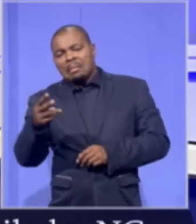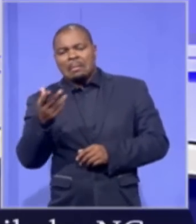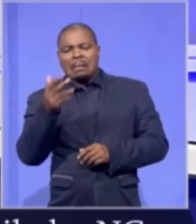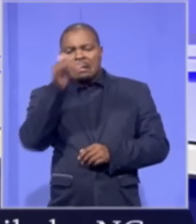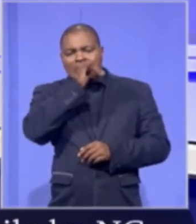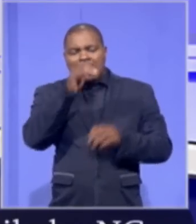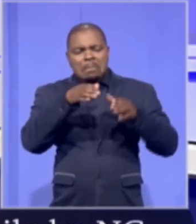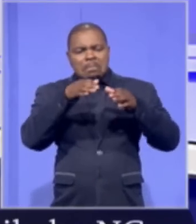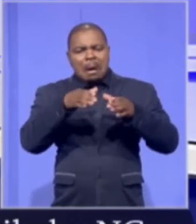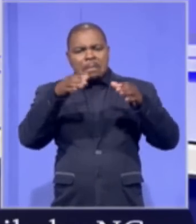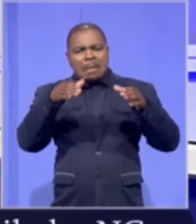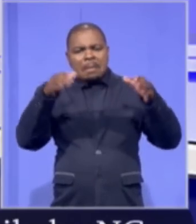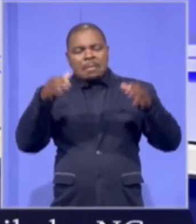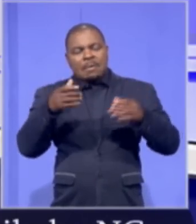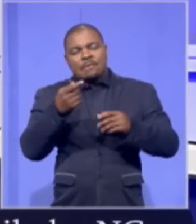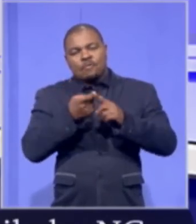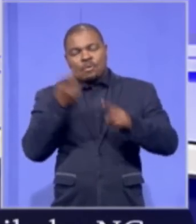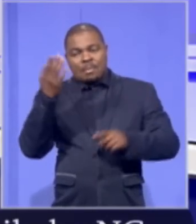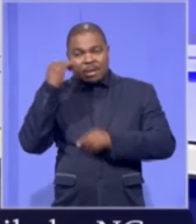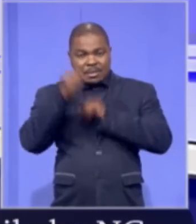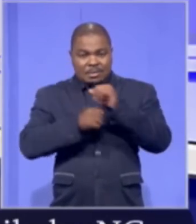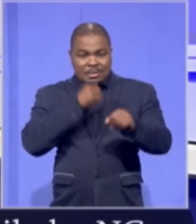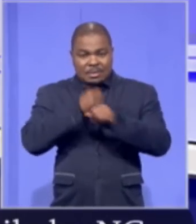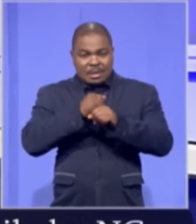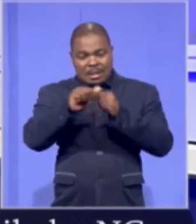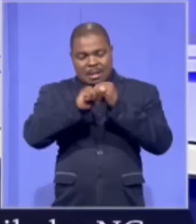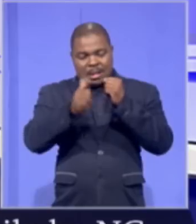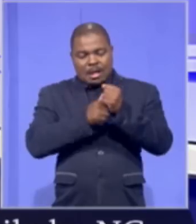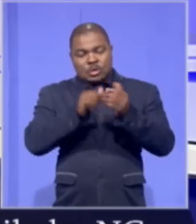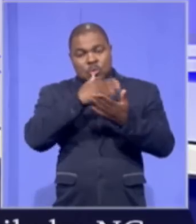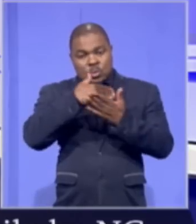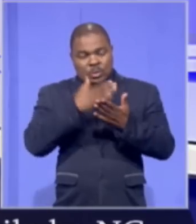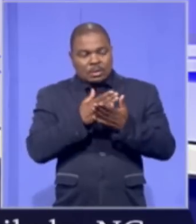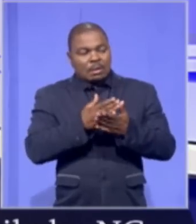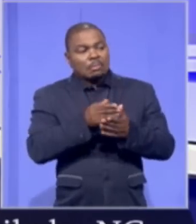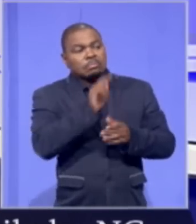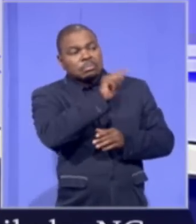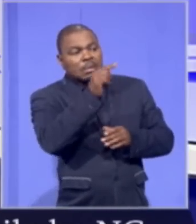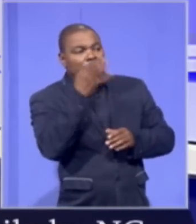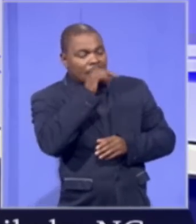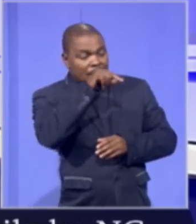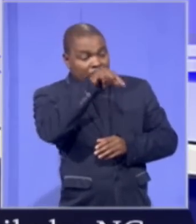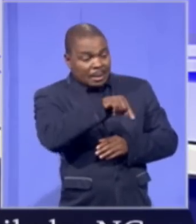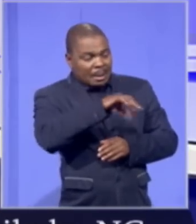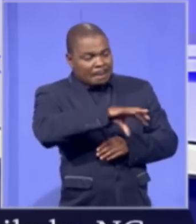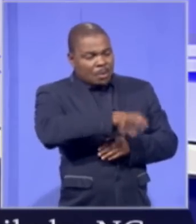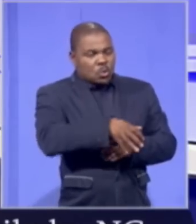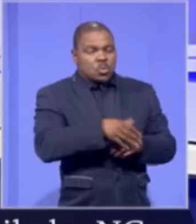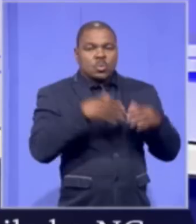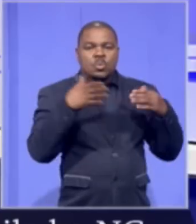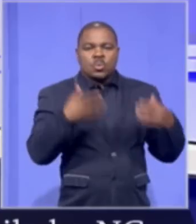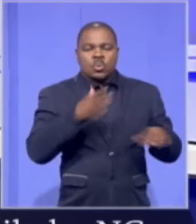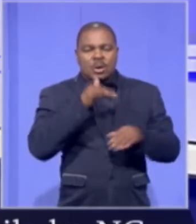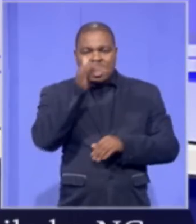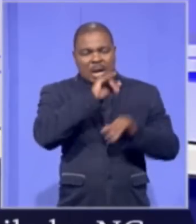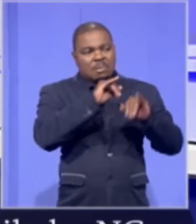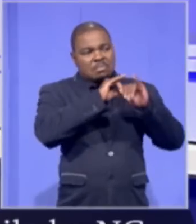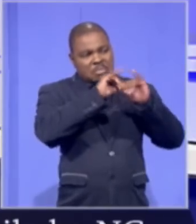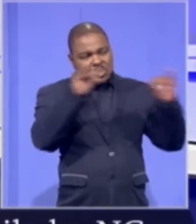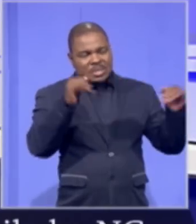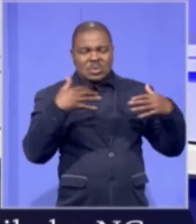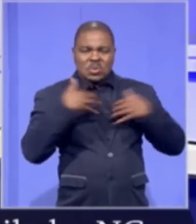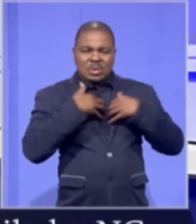bosenyi mo kotareng ya mafelelo ya ngwaga, batšeakarolo ba re bosenyi ka profenseng bo tšwela pele go batlhoba